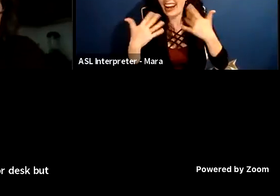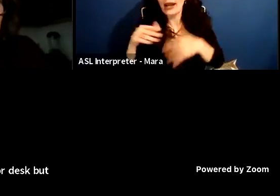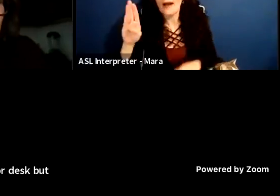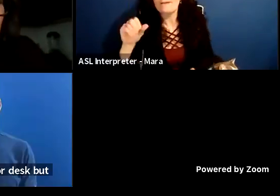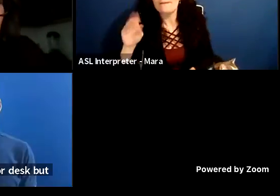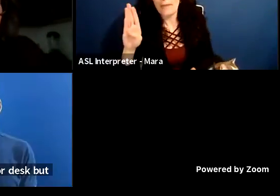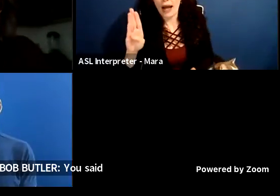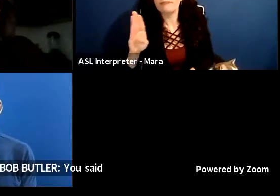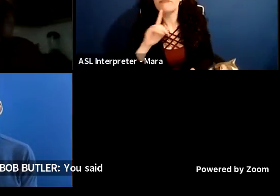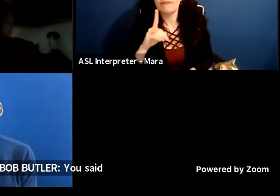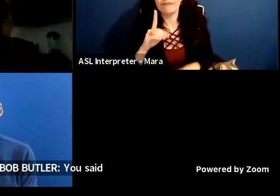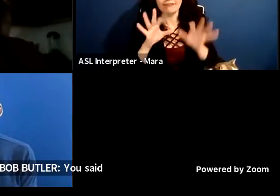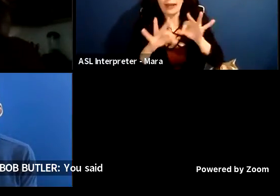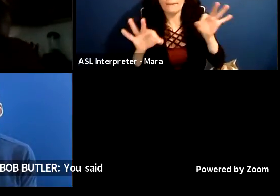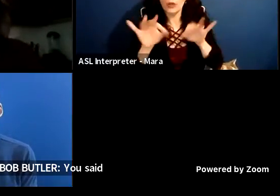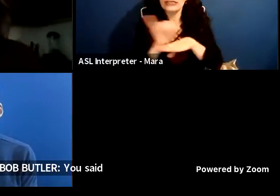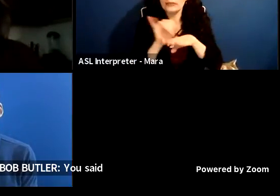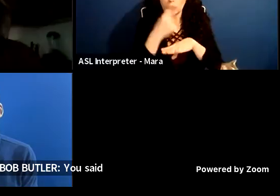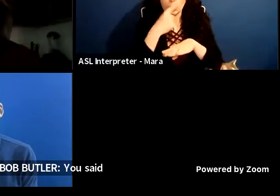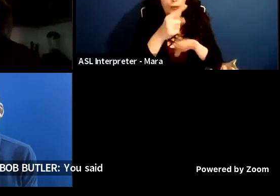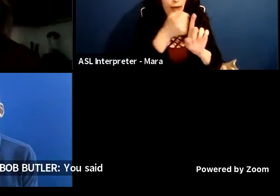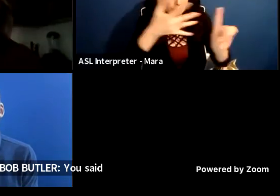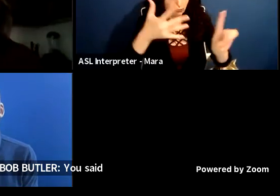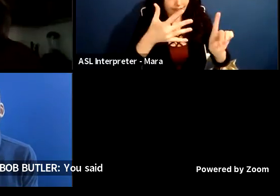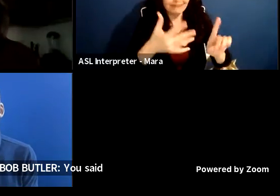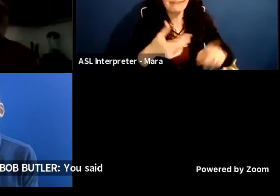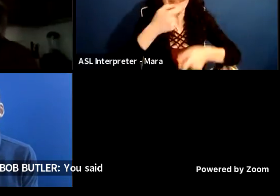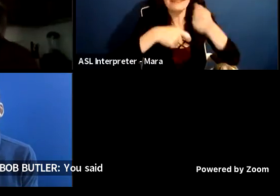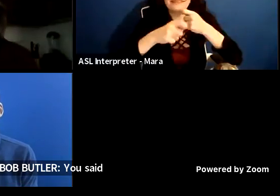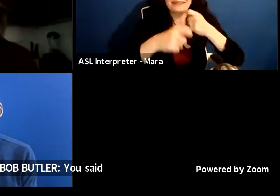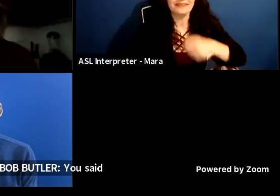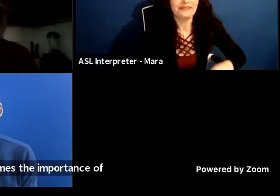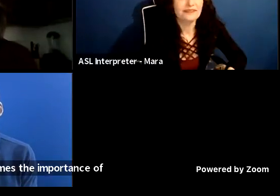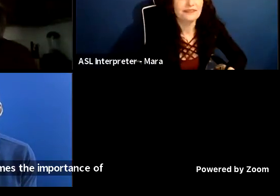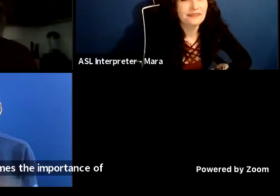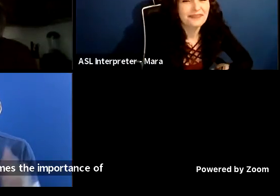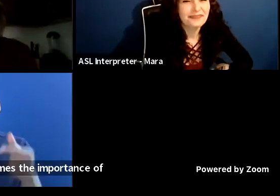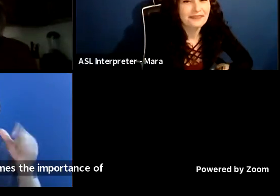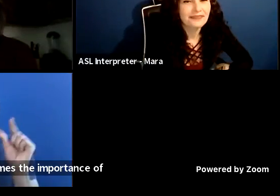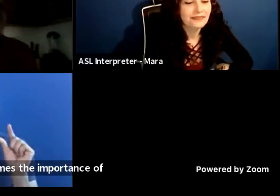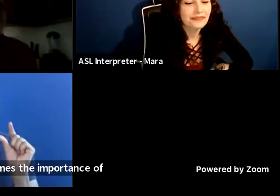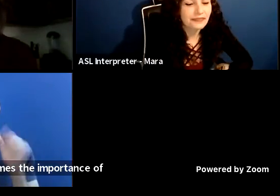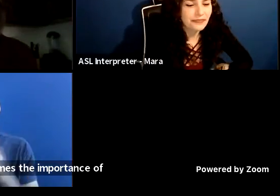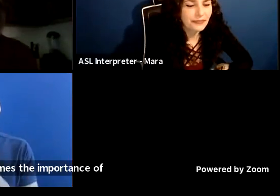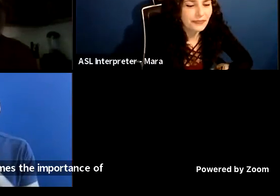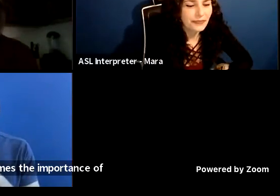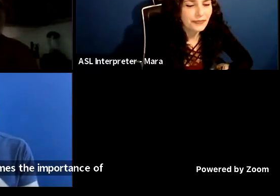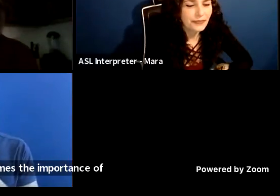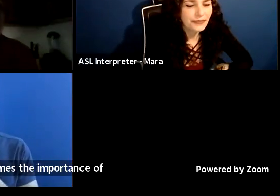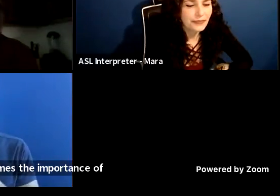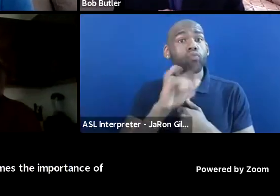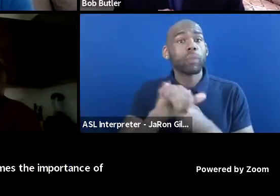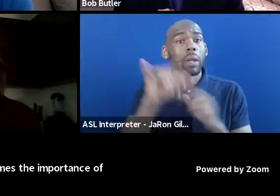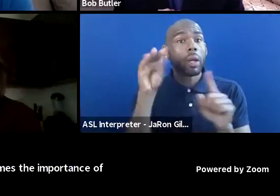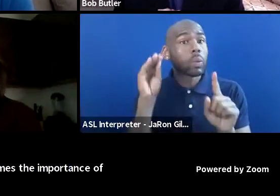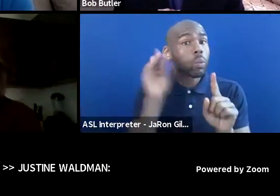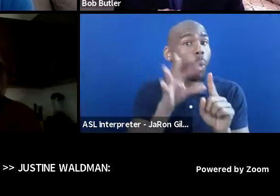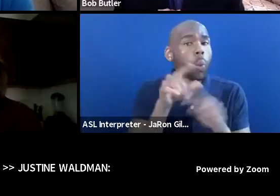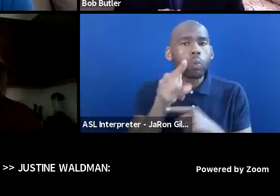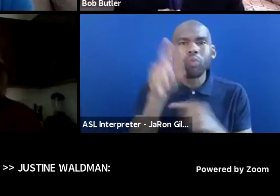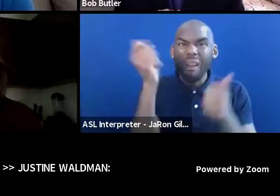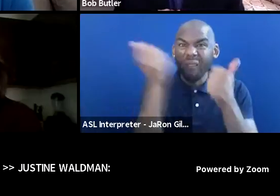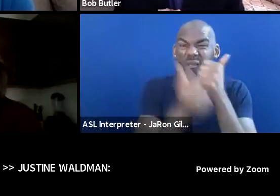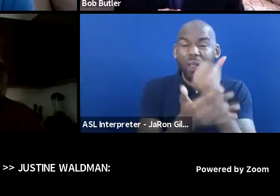of internships. Could you talk about that? I think that they expose you to everything that the newsroom has